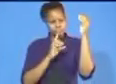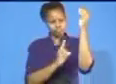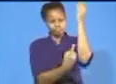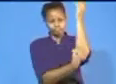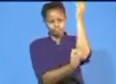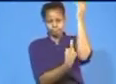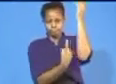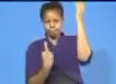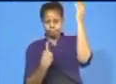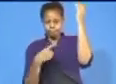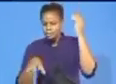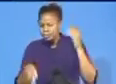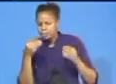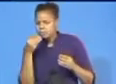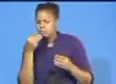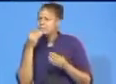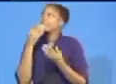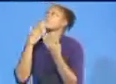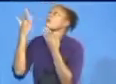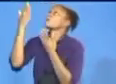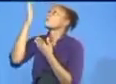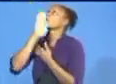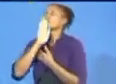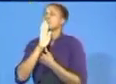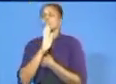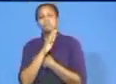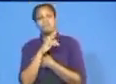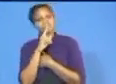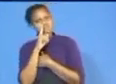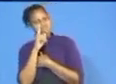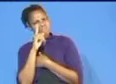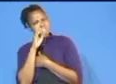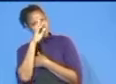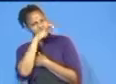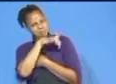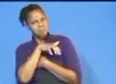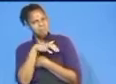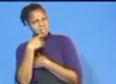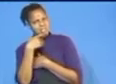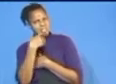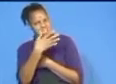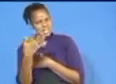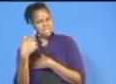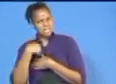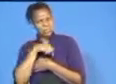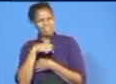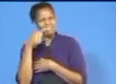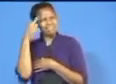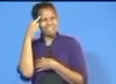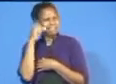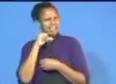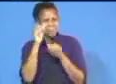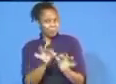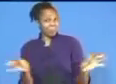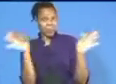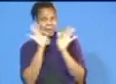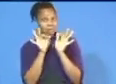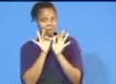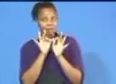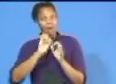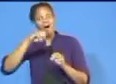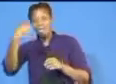and say, thank you, God. Isn't it funny that the things we take for granted, others would